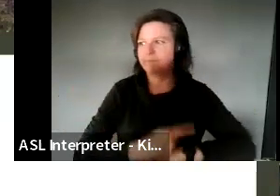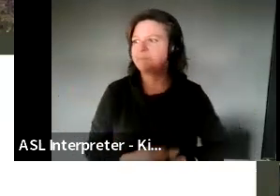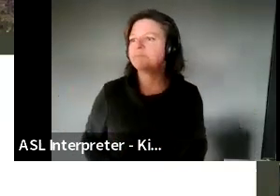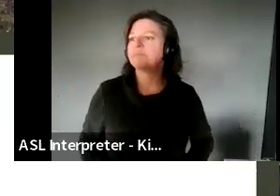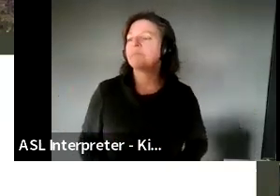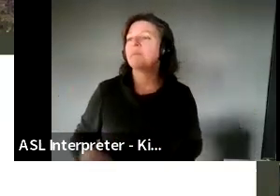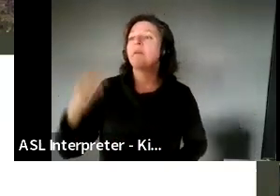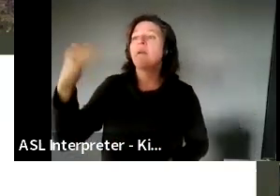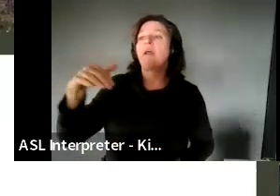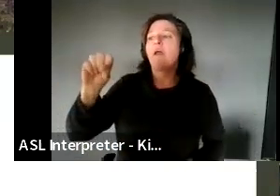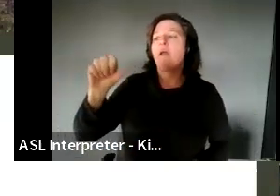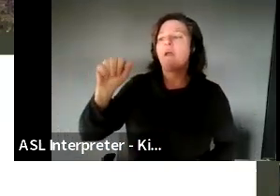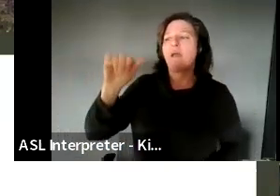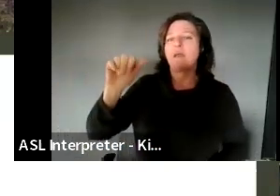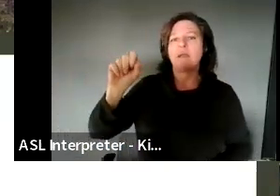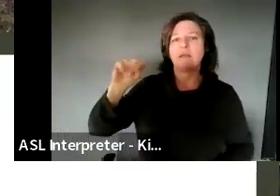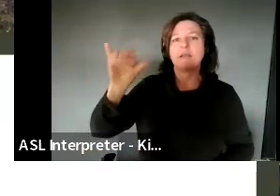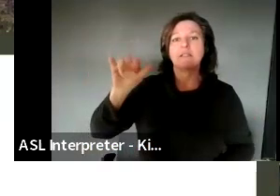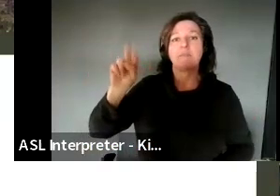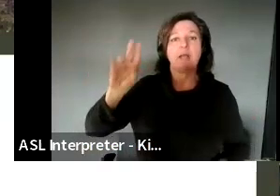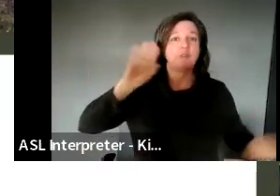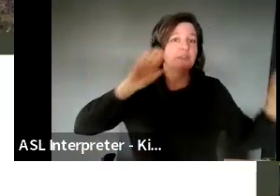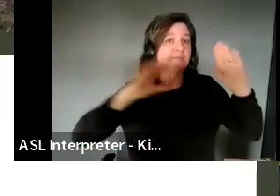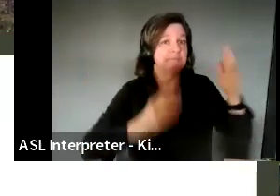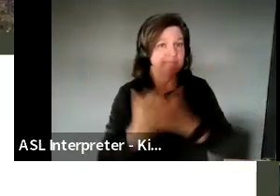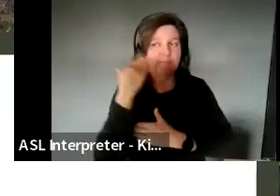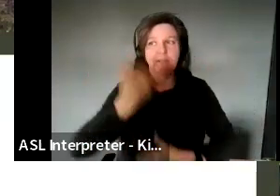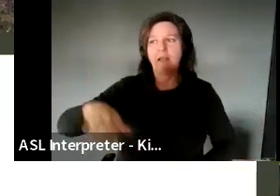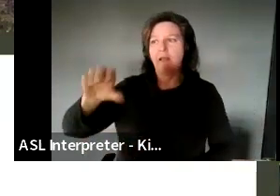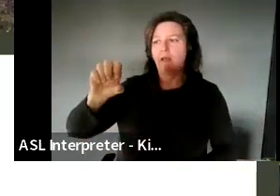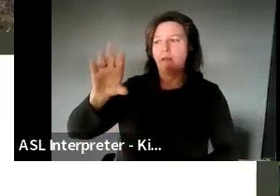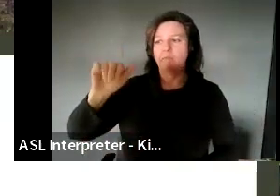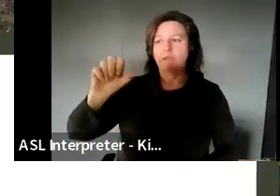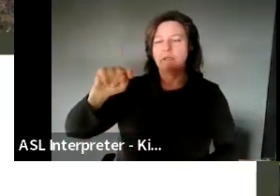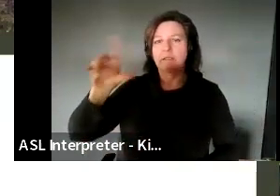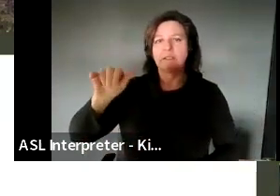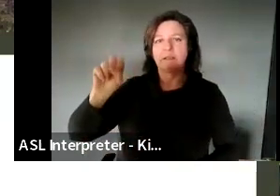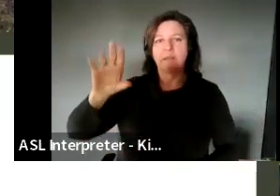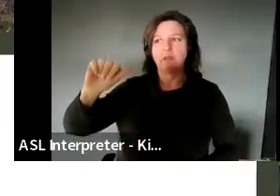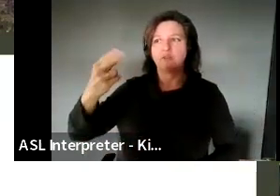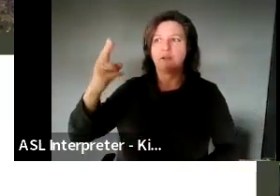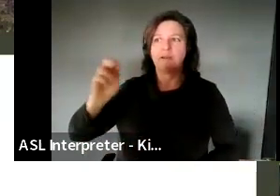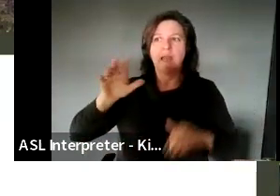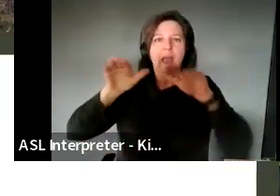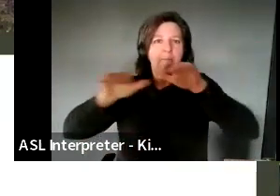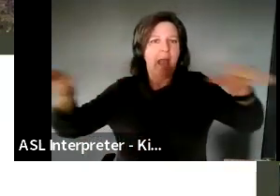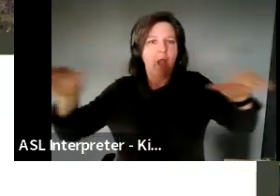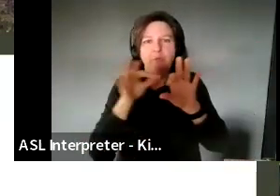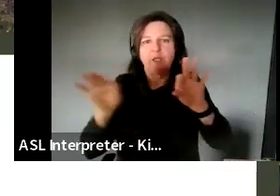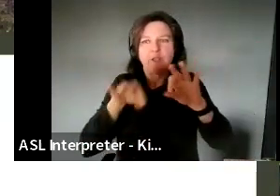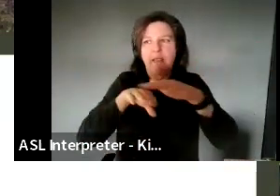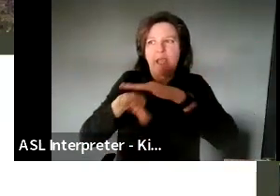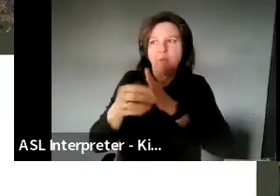And Sebastian. Good morning, everyone. My name is Sebastian Kahe. I'm the Outreach and Language Access Lead for the WalkCares Fund.